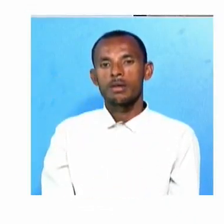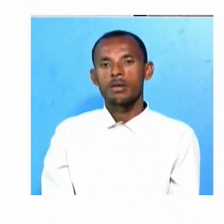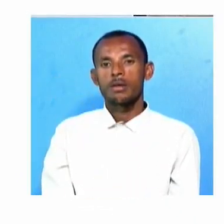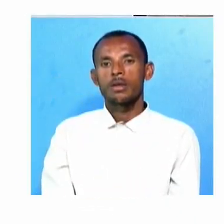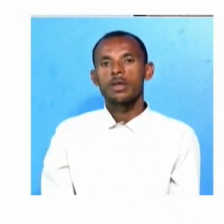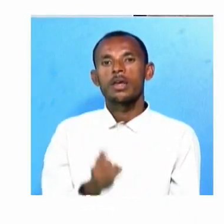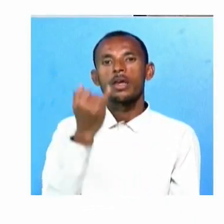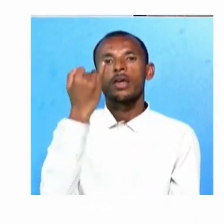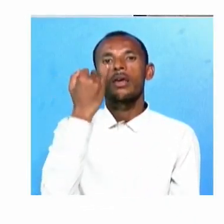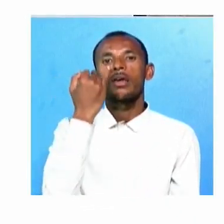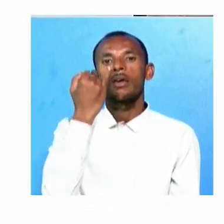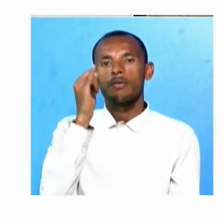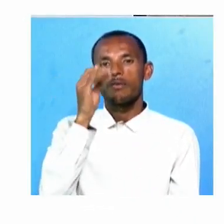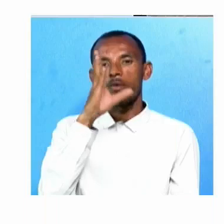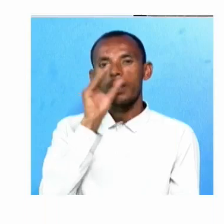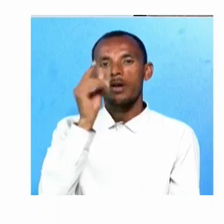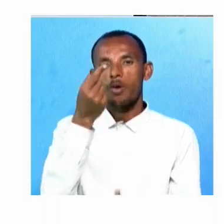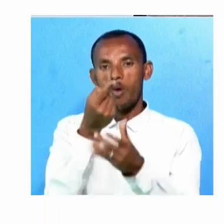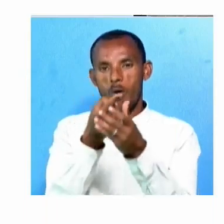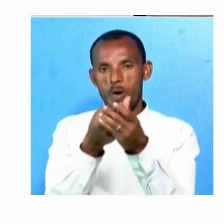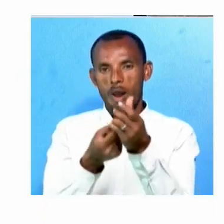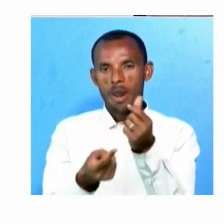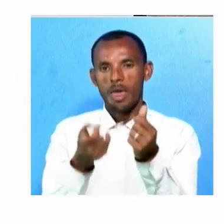if and only if